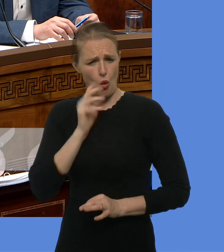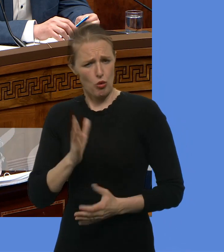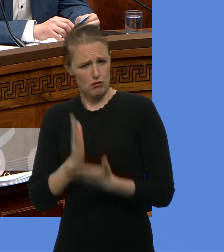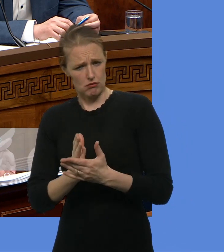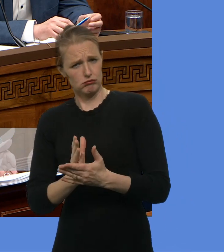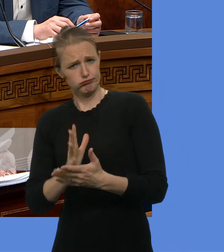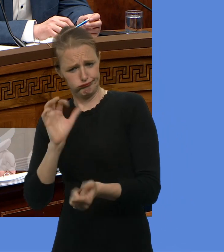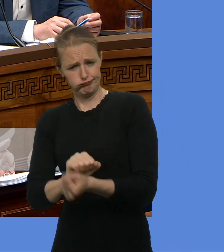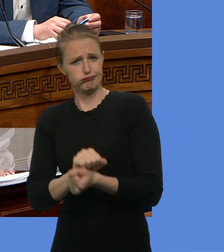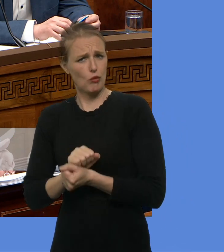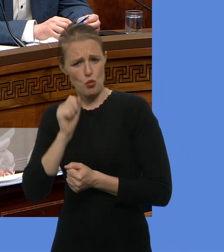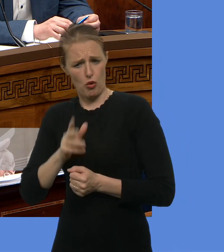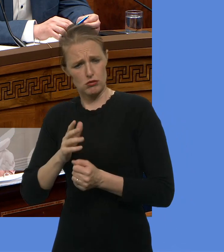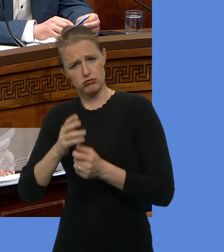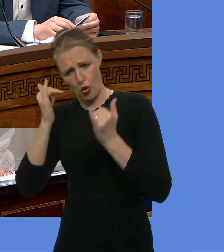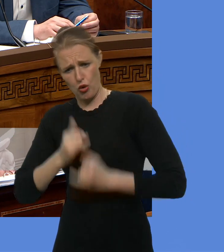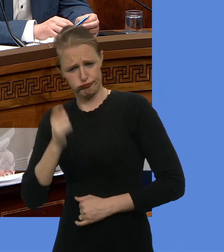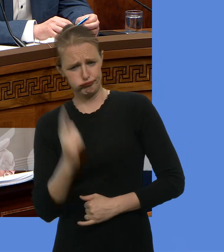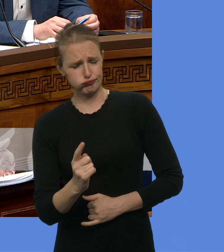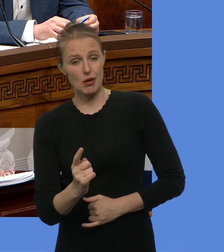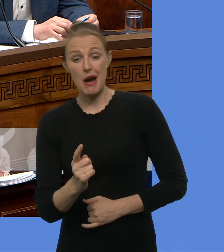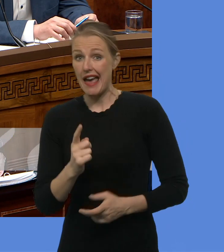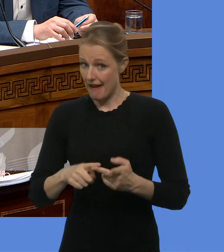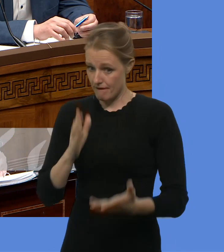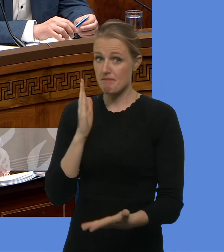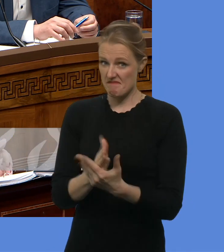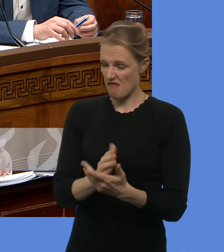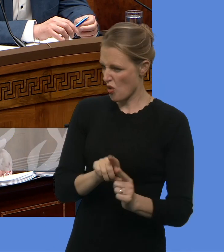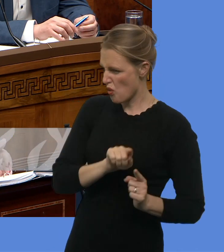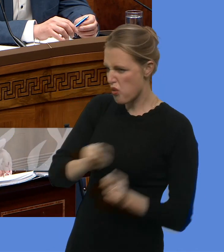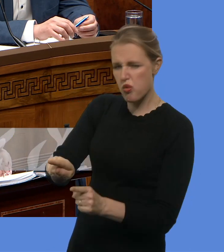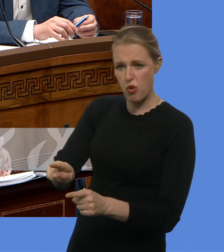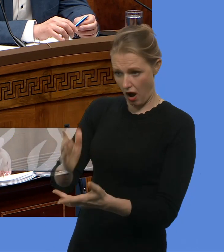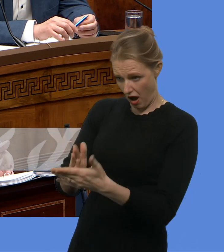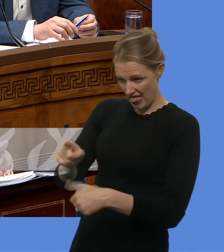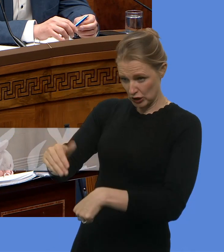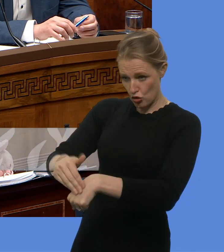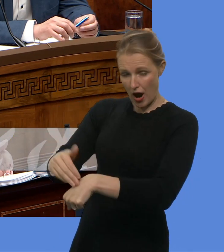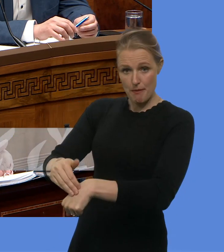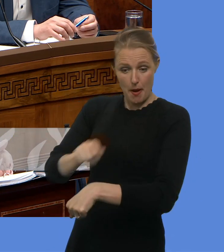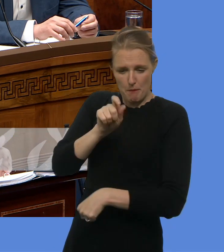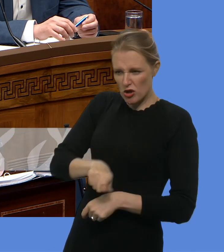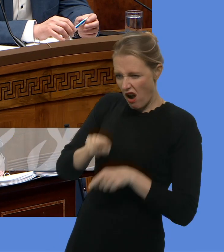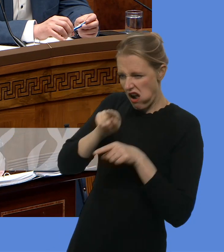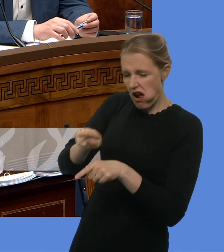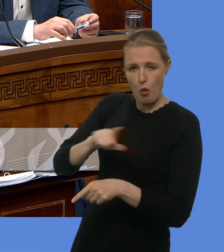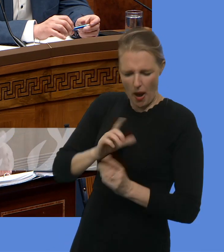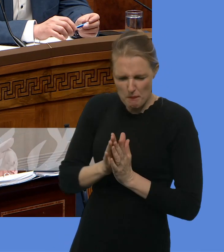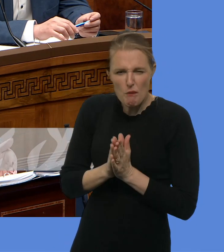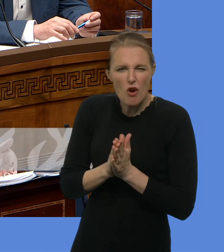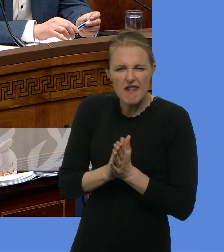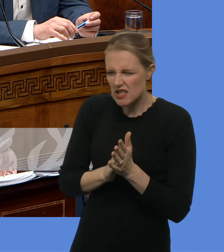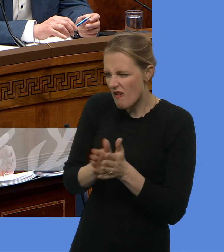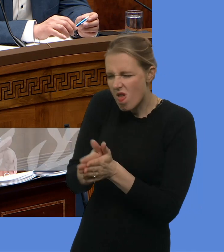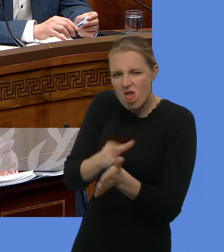But where a crime has been committed against an individual and the courts are able to establish the motivation for that crime to be a hate